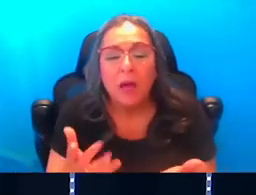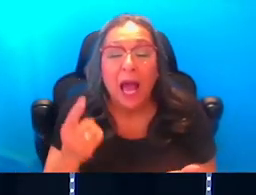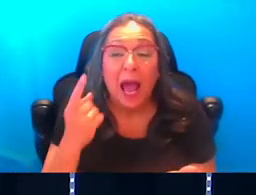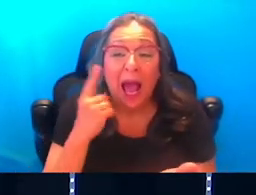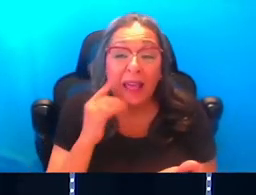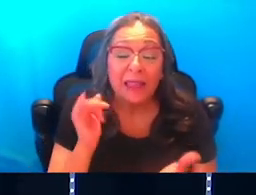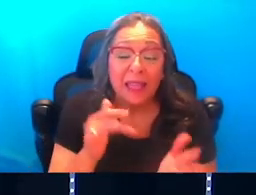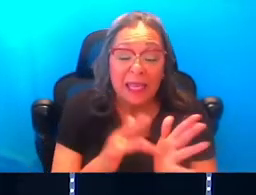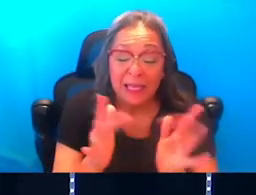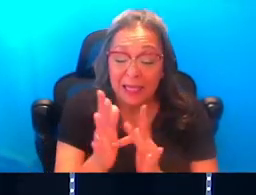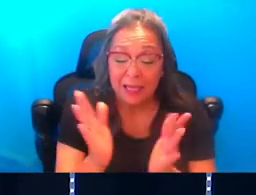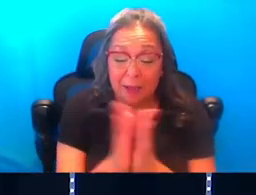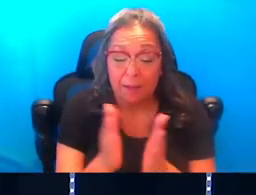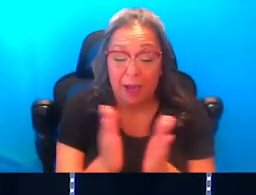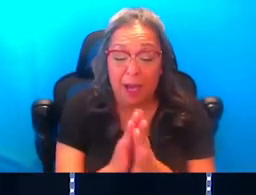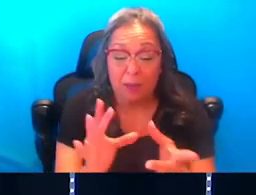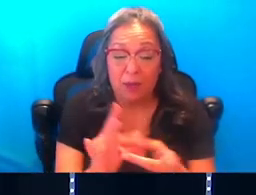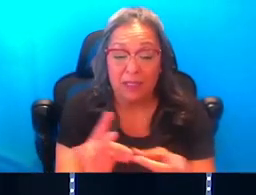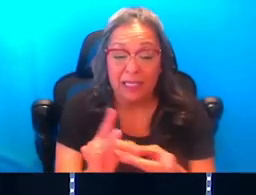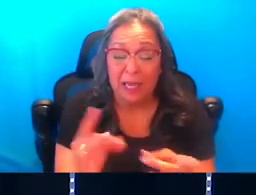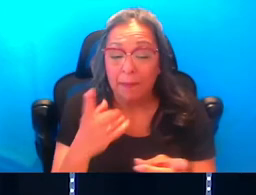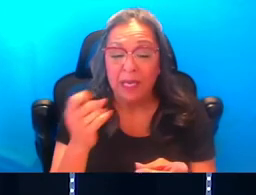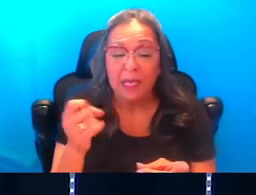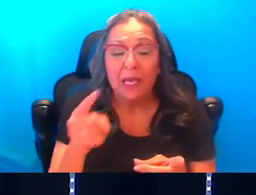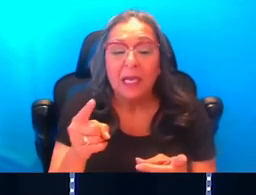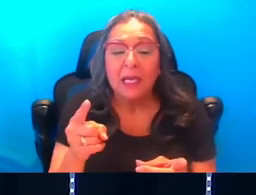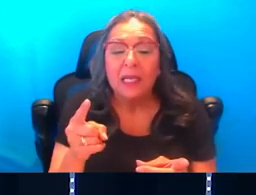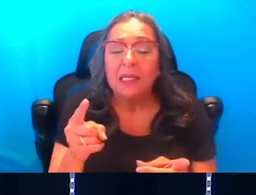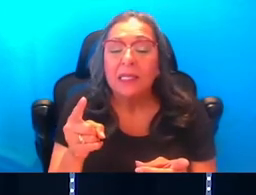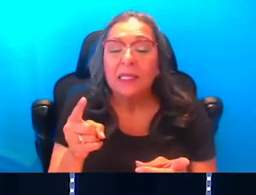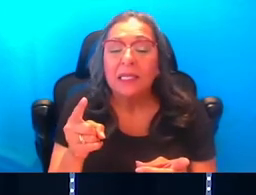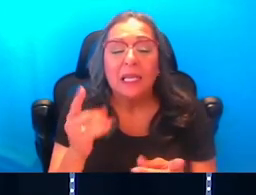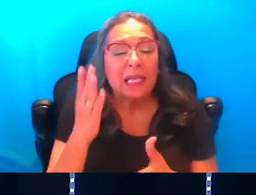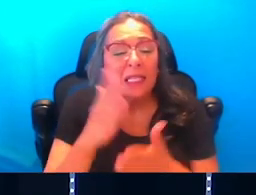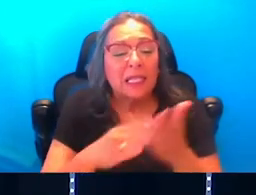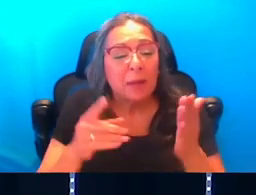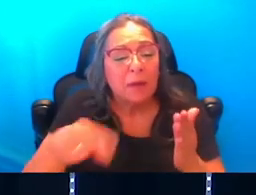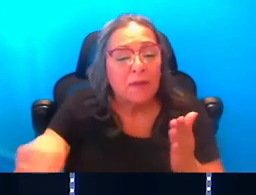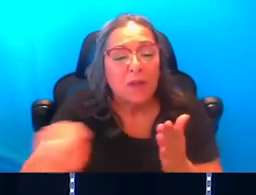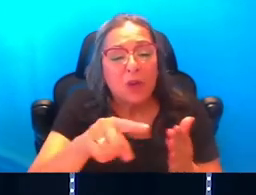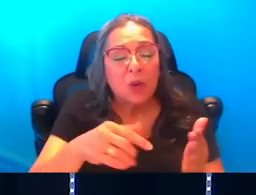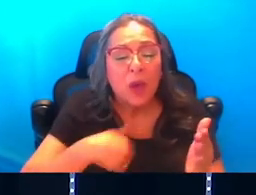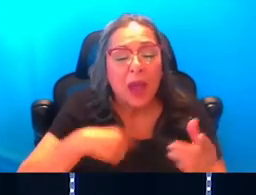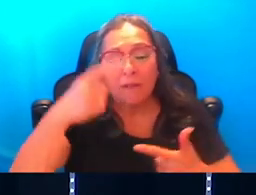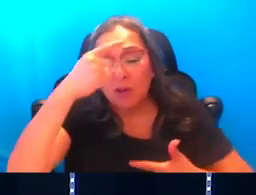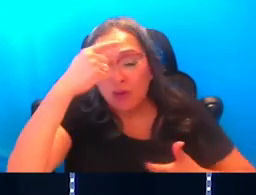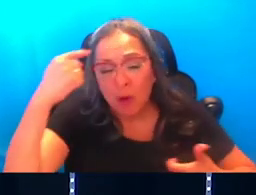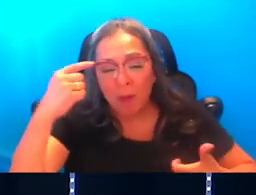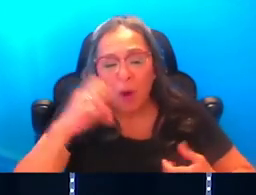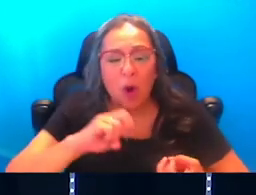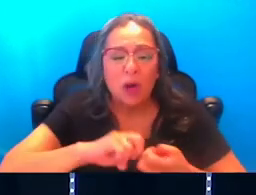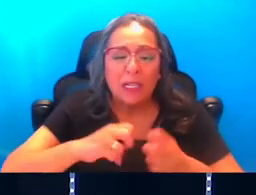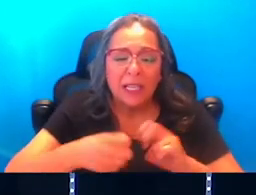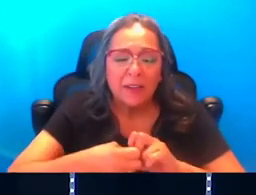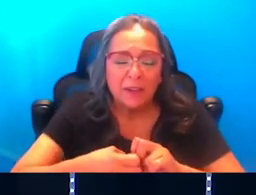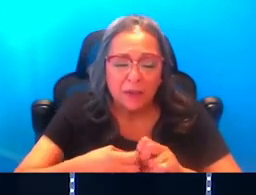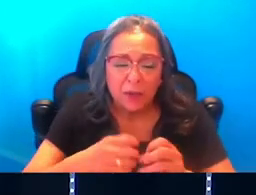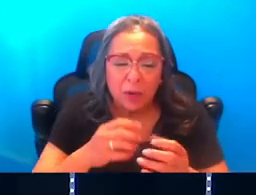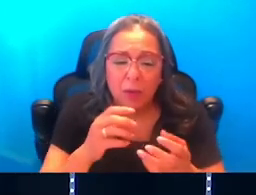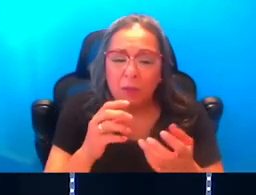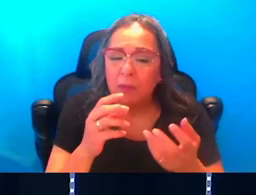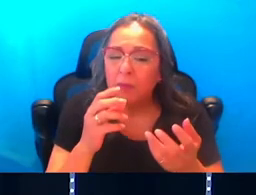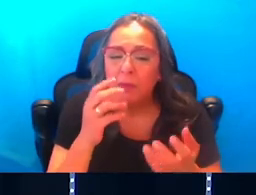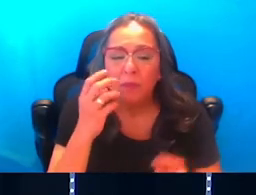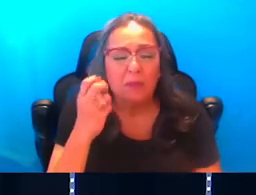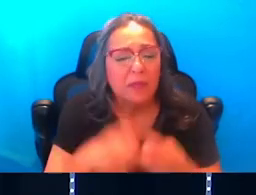Some of you guys have got a trauma or a difficulty in your past that was such a high level of bondage to you. Maybe it